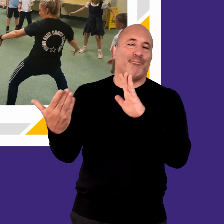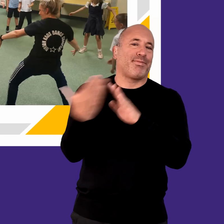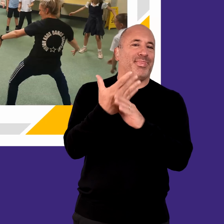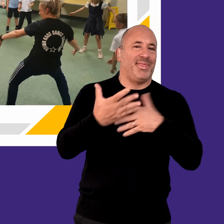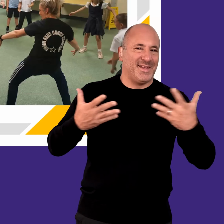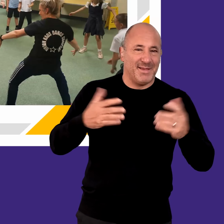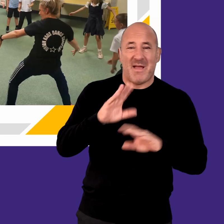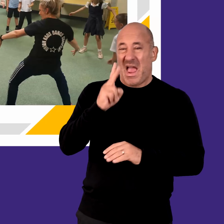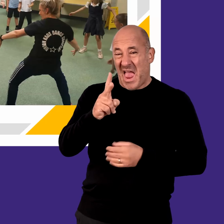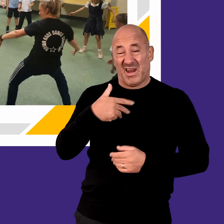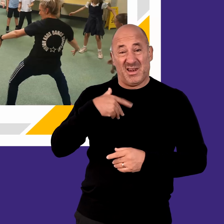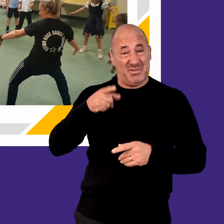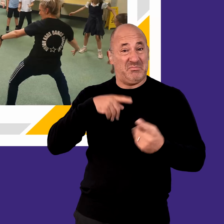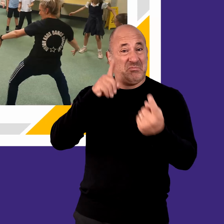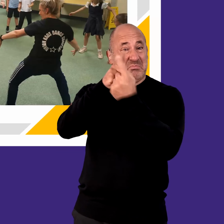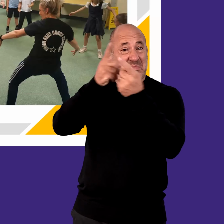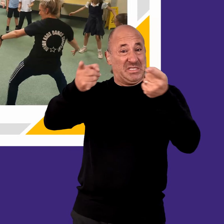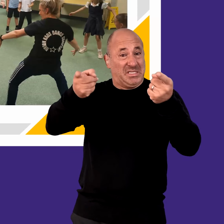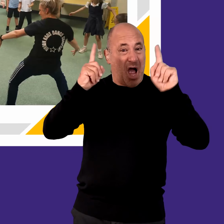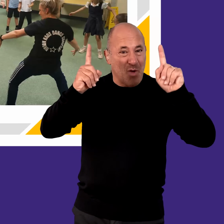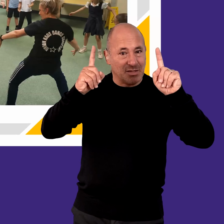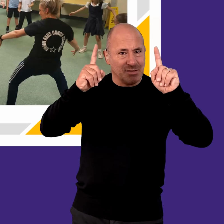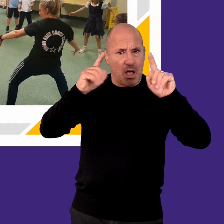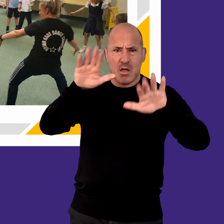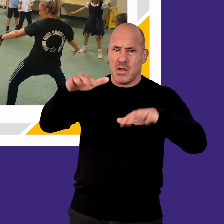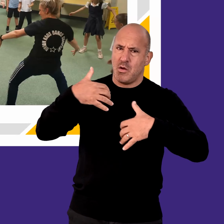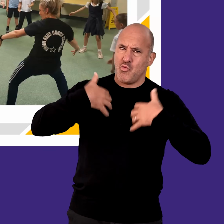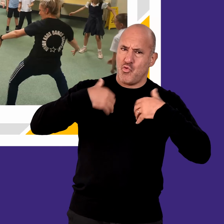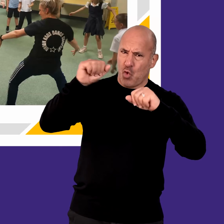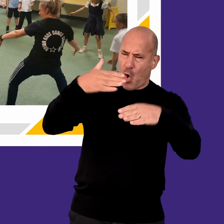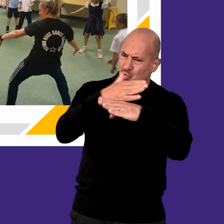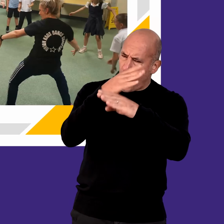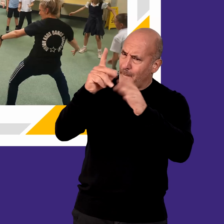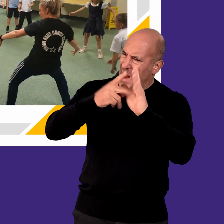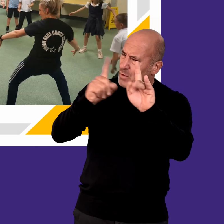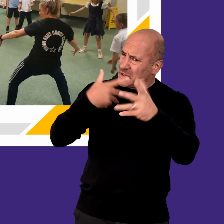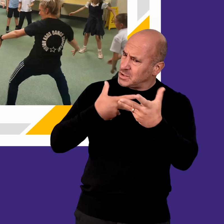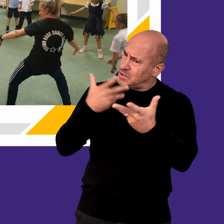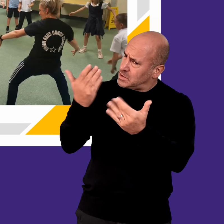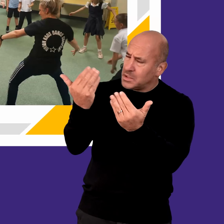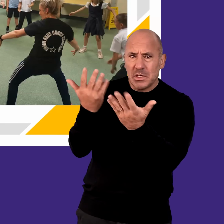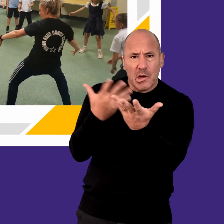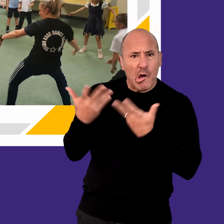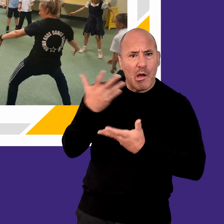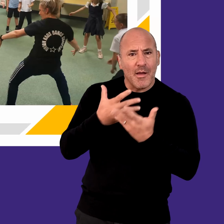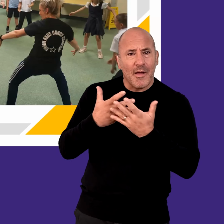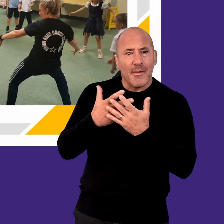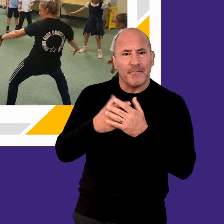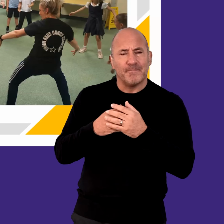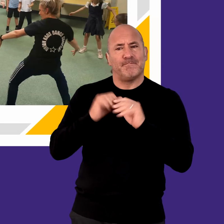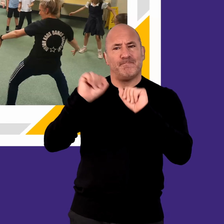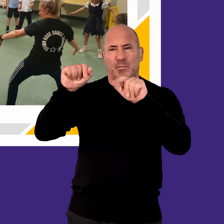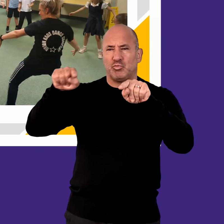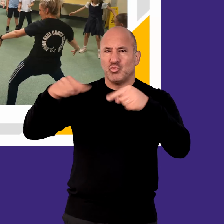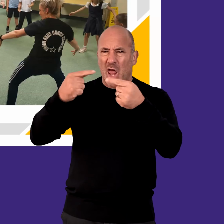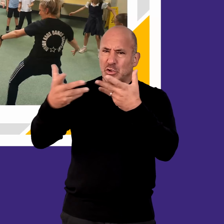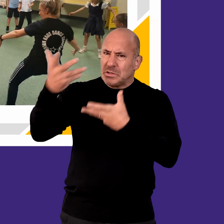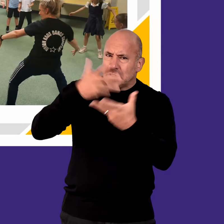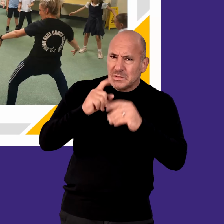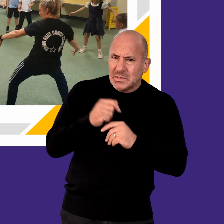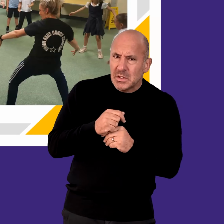by COVID. But again, we went in at the top asking to meet a director and expressing interest in their work and their